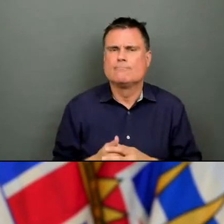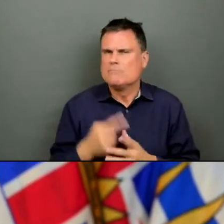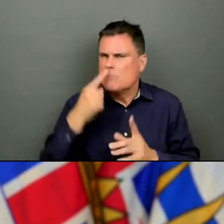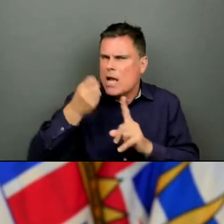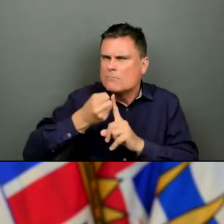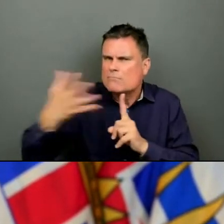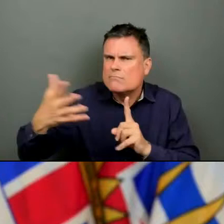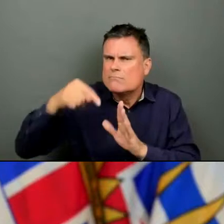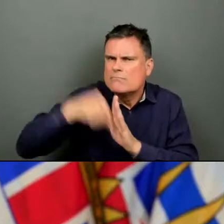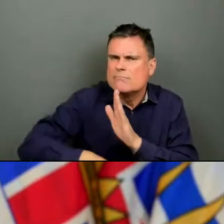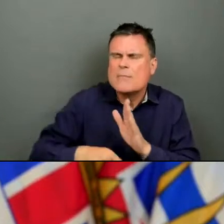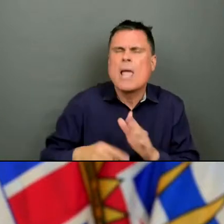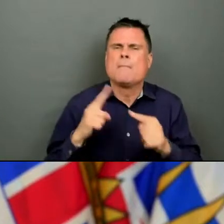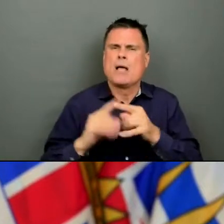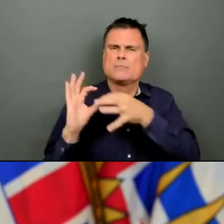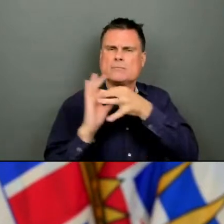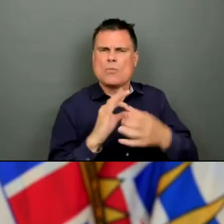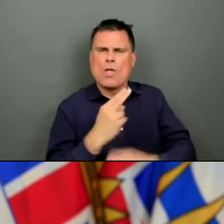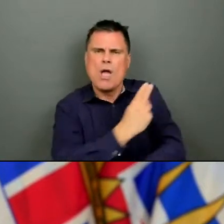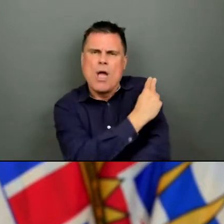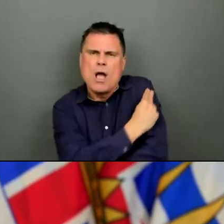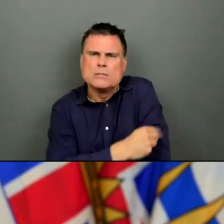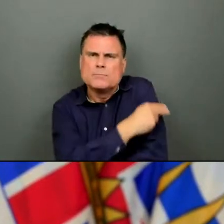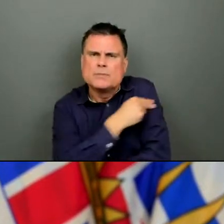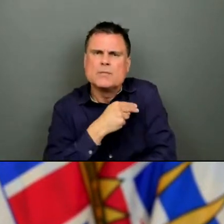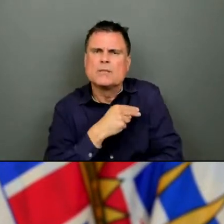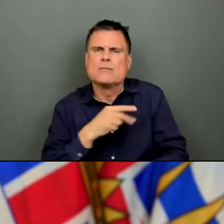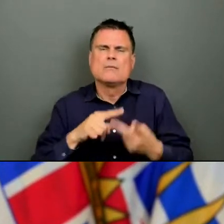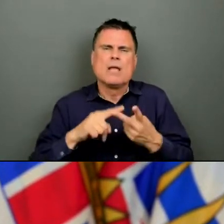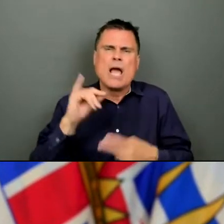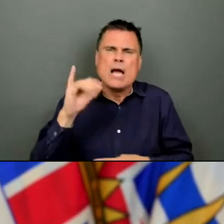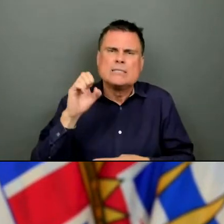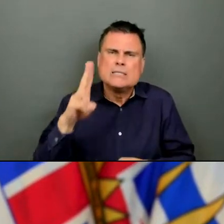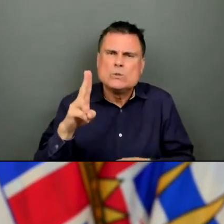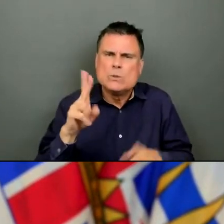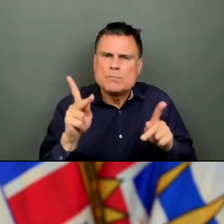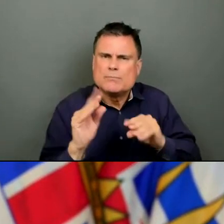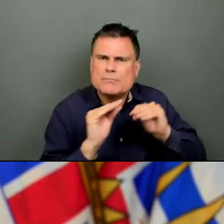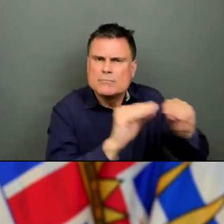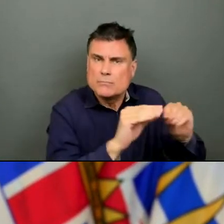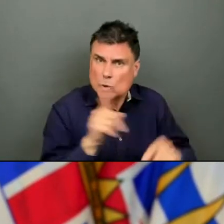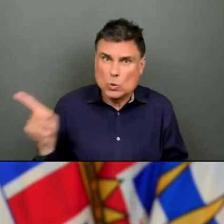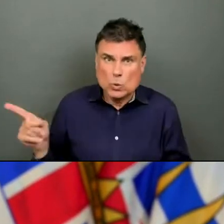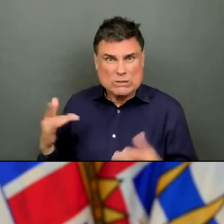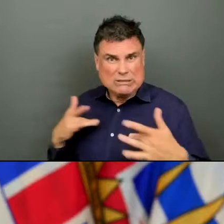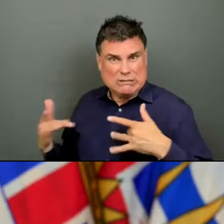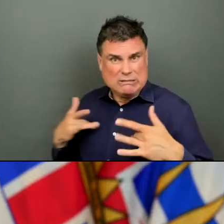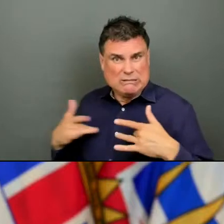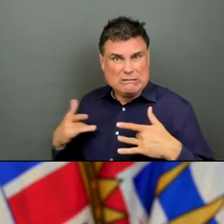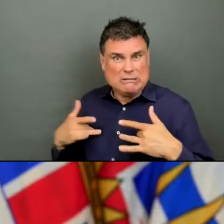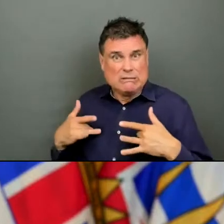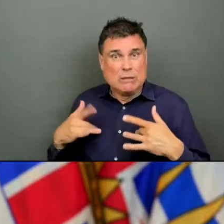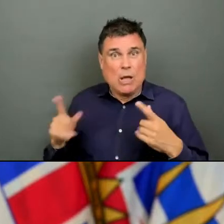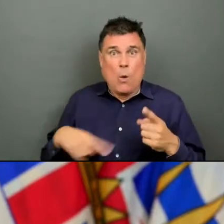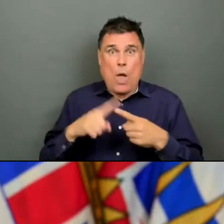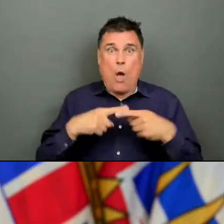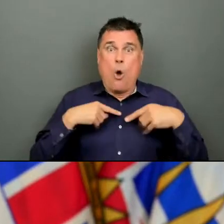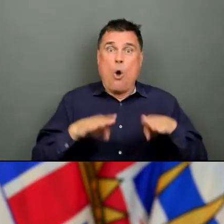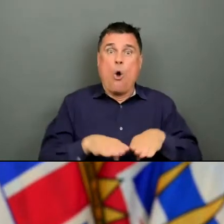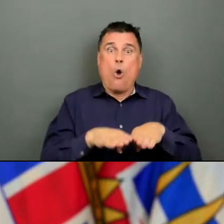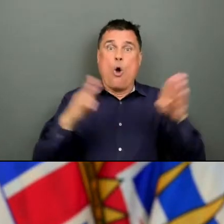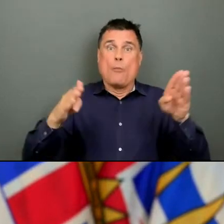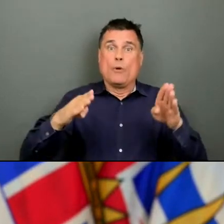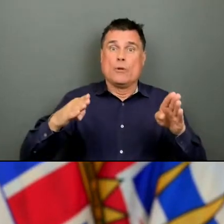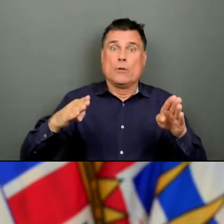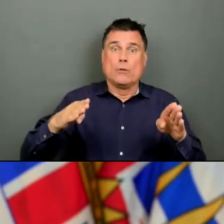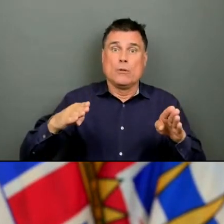hospitalizations, ICU, cases, and are you worried at that point moving to step 3 around different